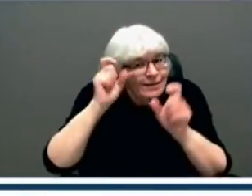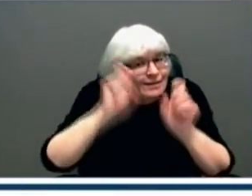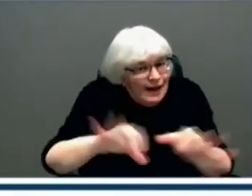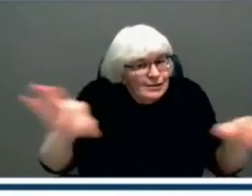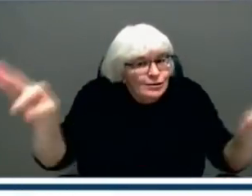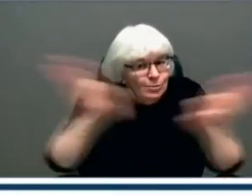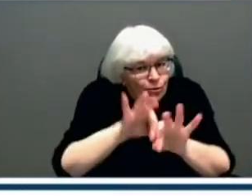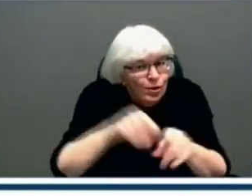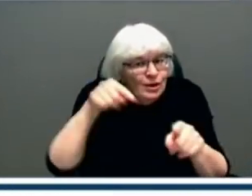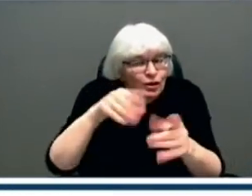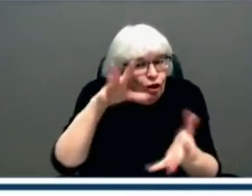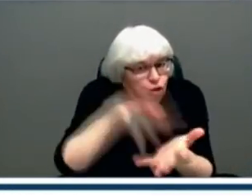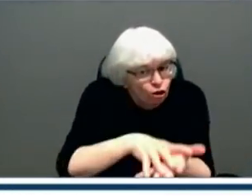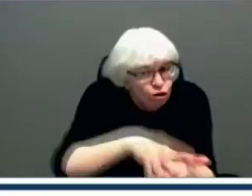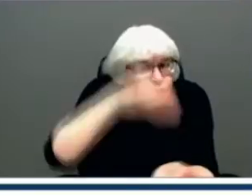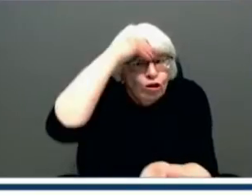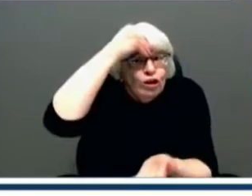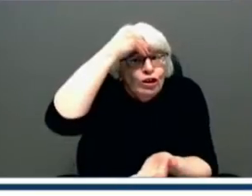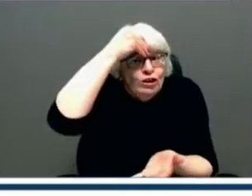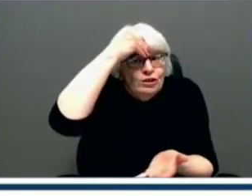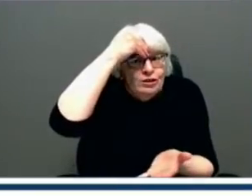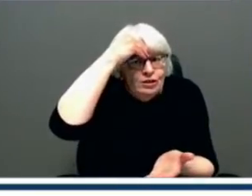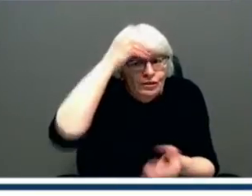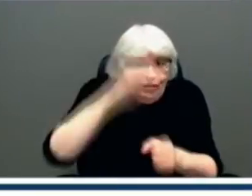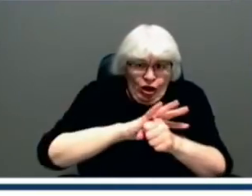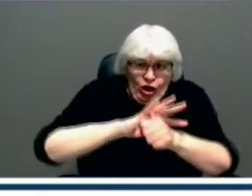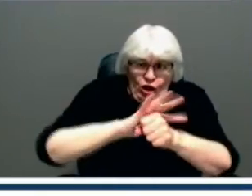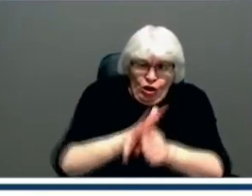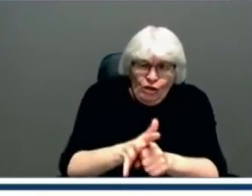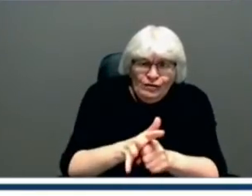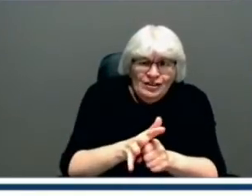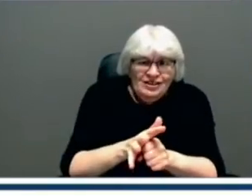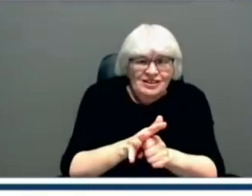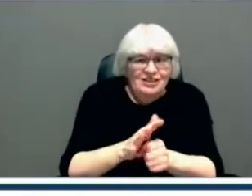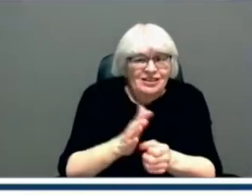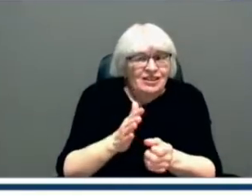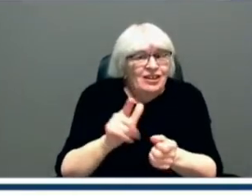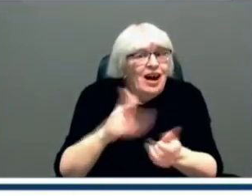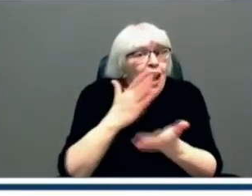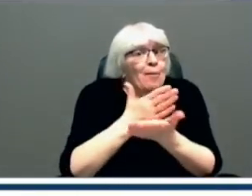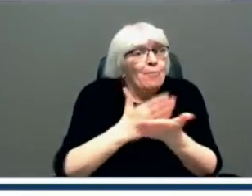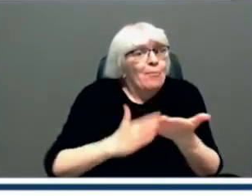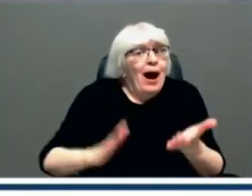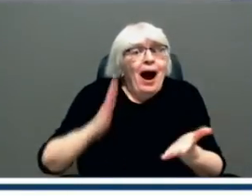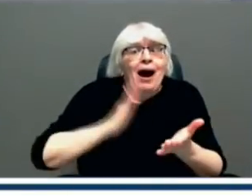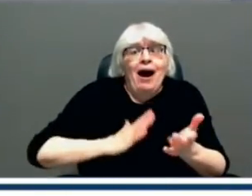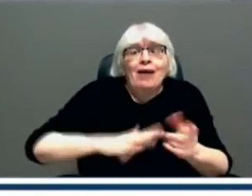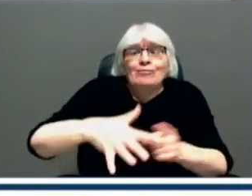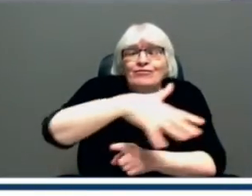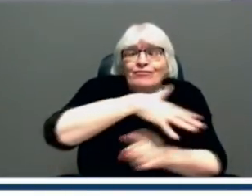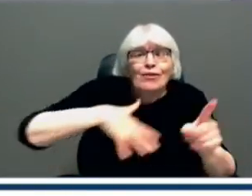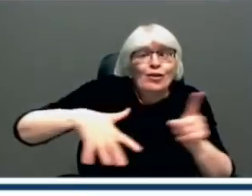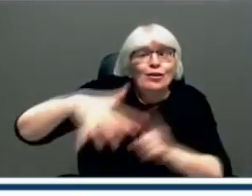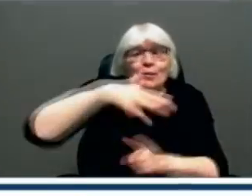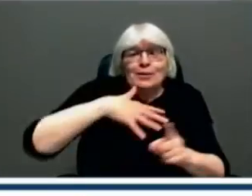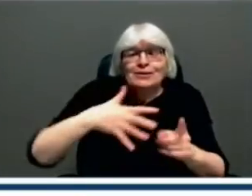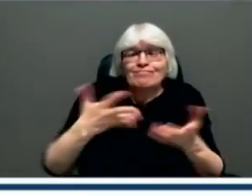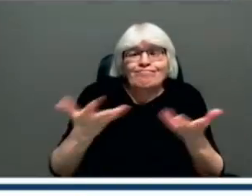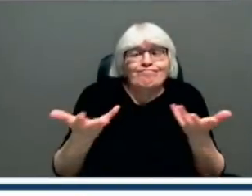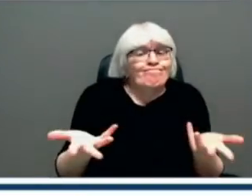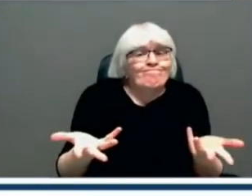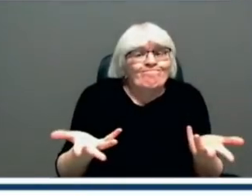that to COVID is part of our environment and will be here for a long time. And so, how do we